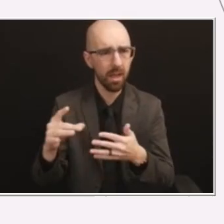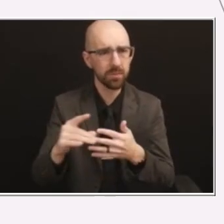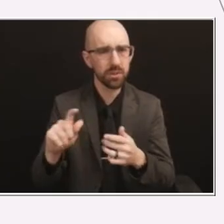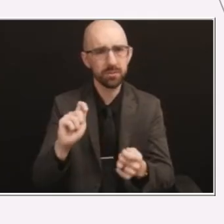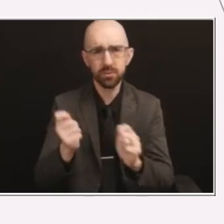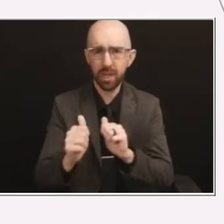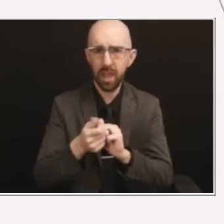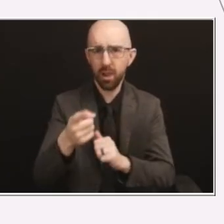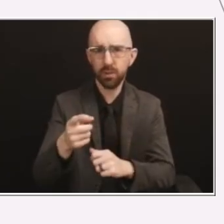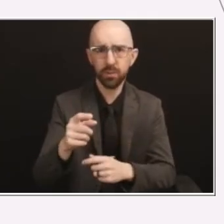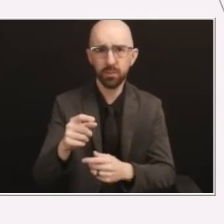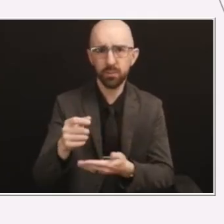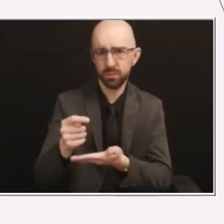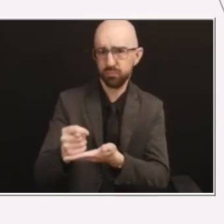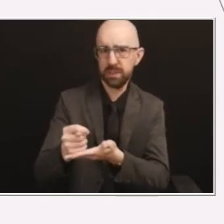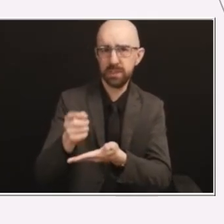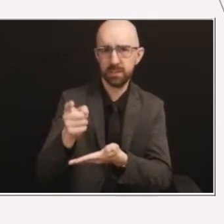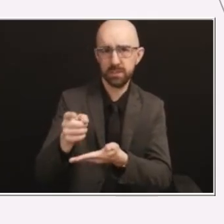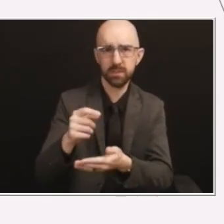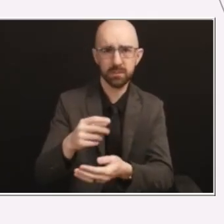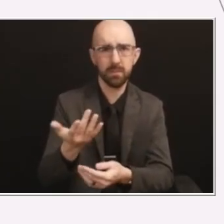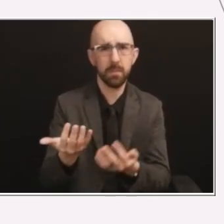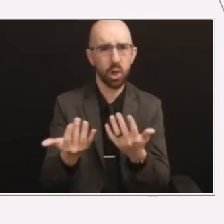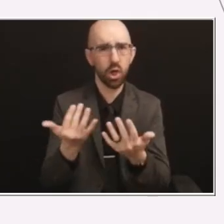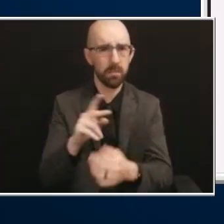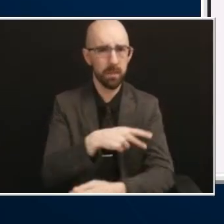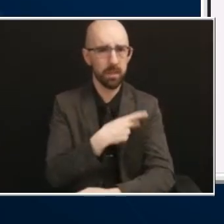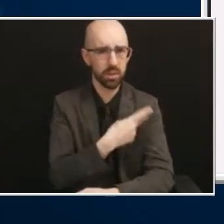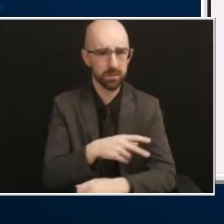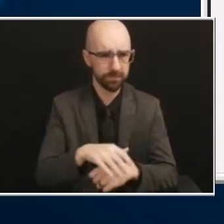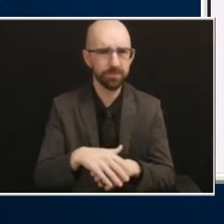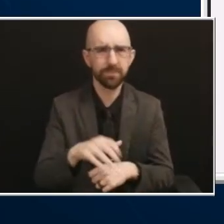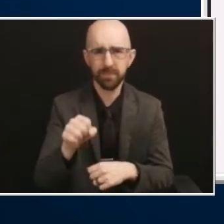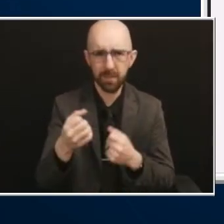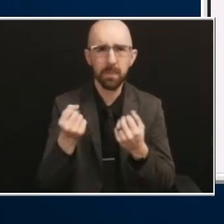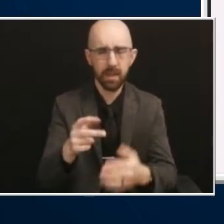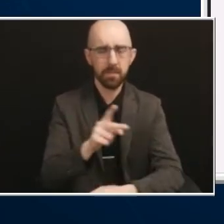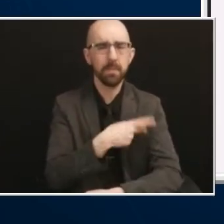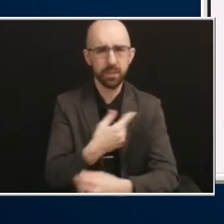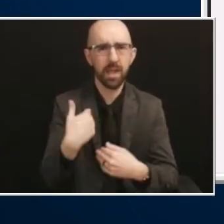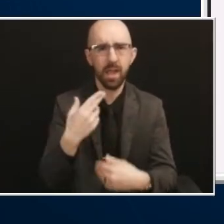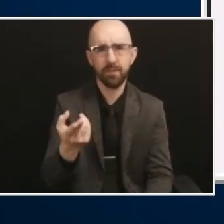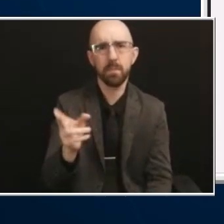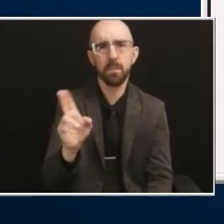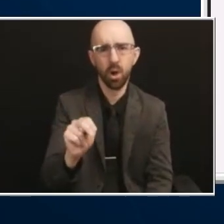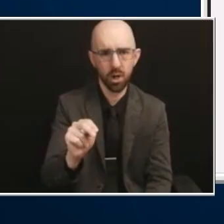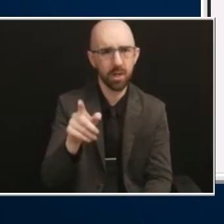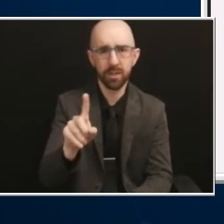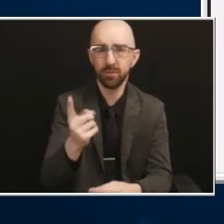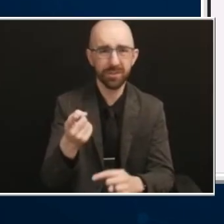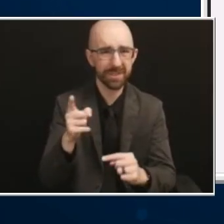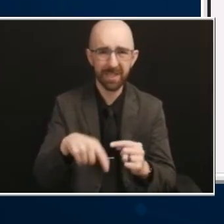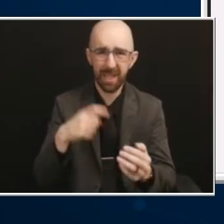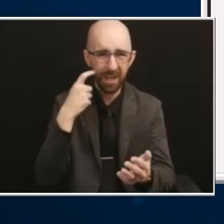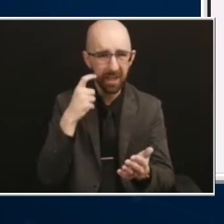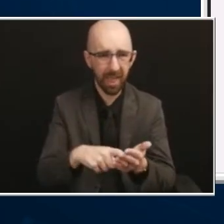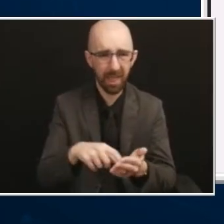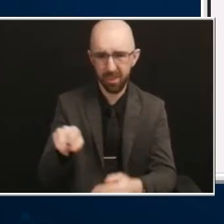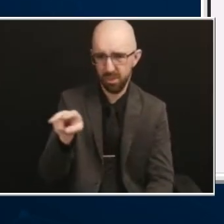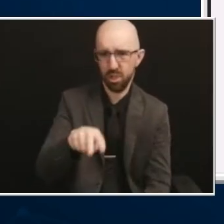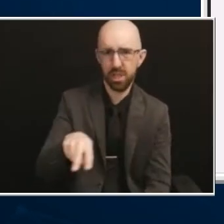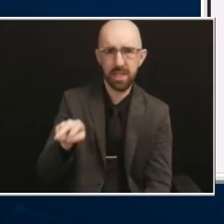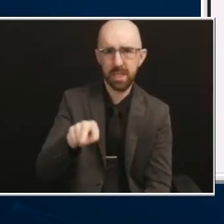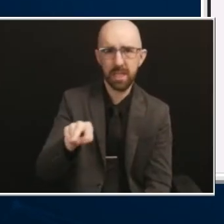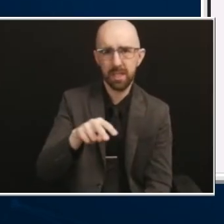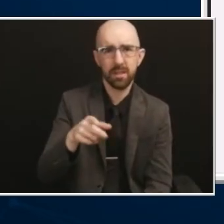burn patients? Yeah, you know, we have a lot of patients where we get burns and you just can't tell looking at them, is there going to